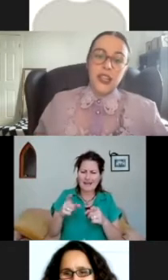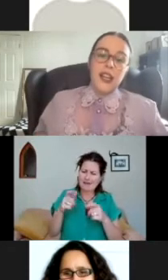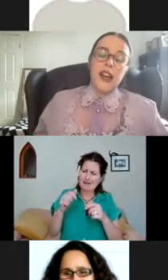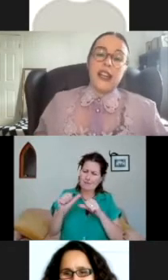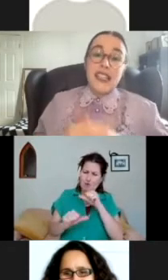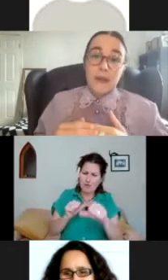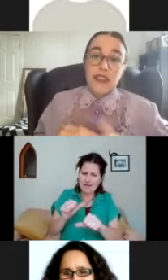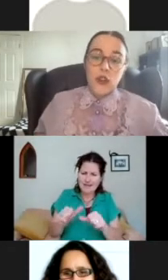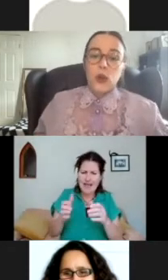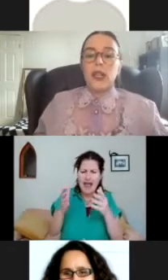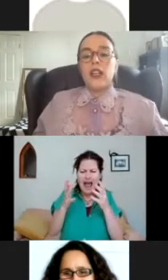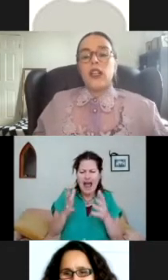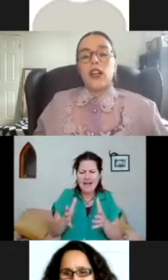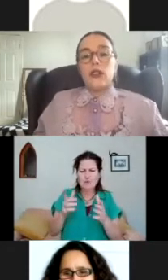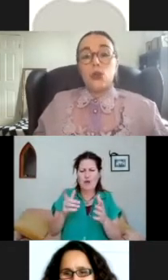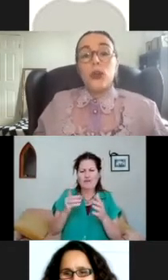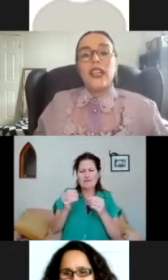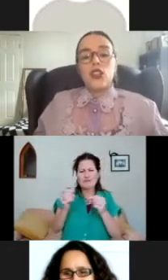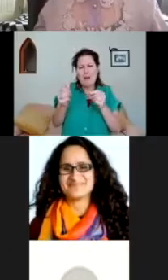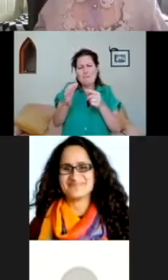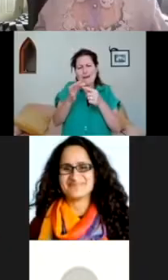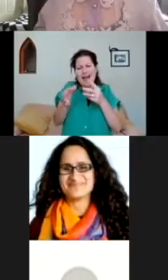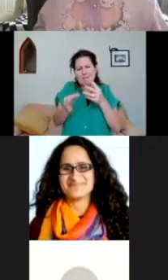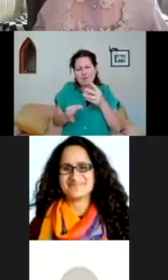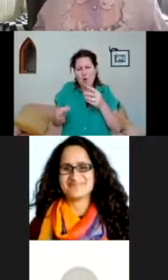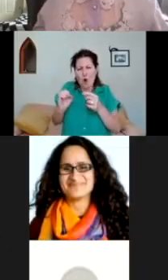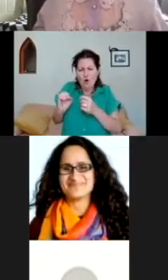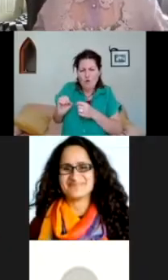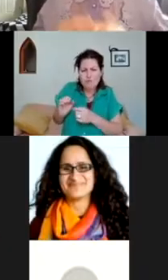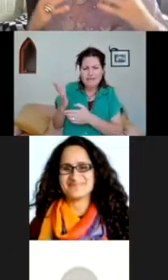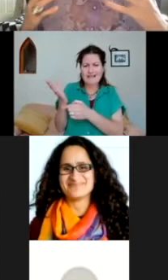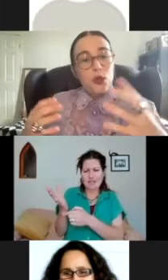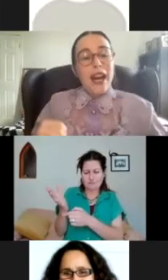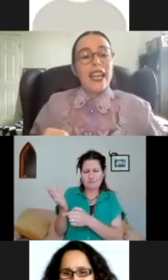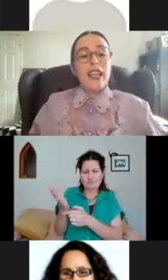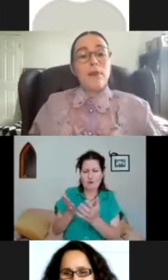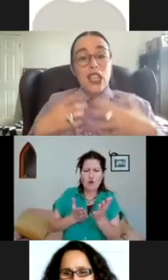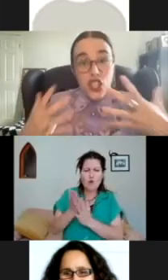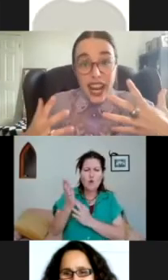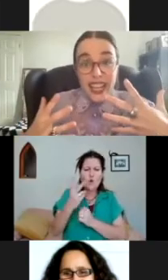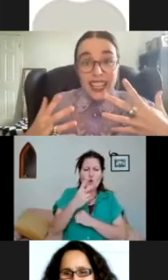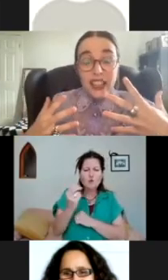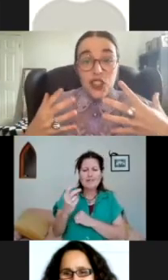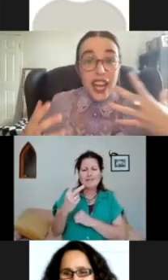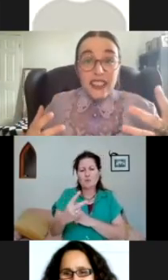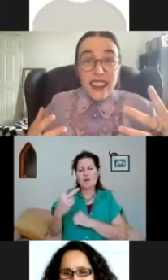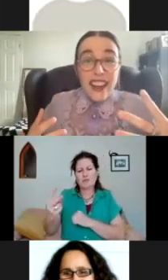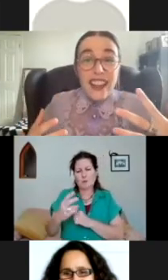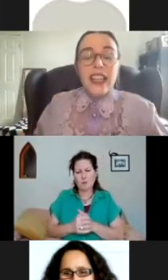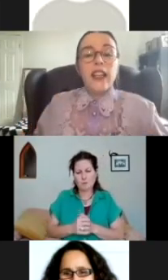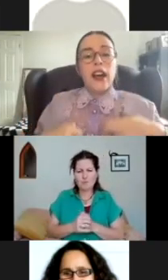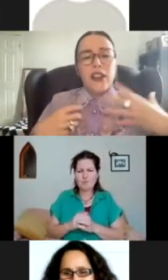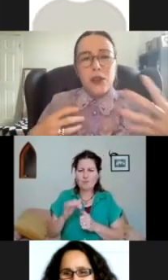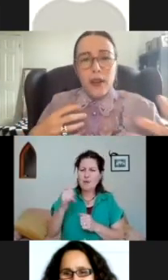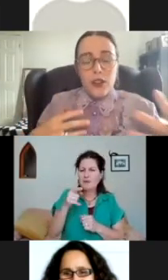presentation in some form during January 2022, which might be sharing the